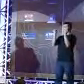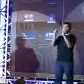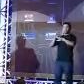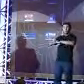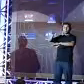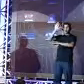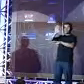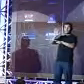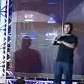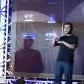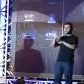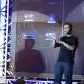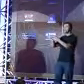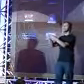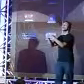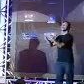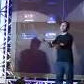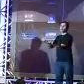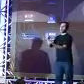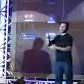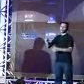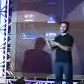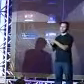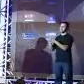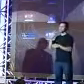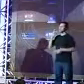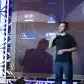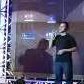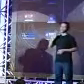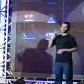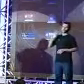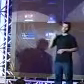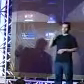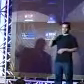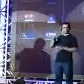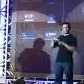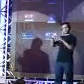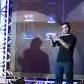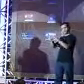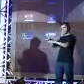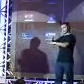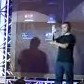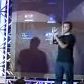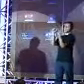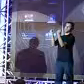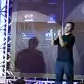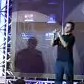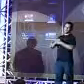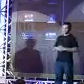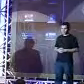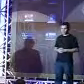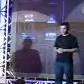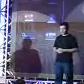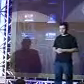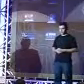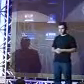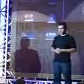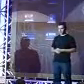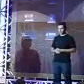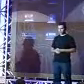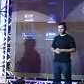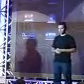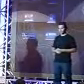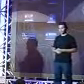For the myth of democracy is that we elect those people with